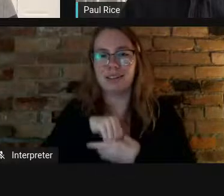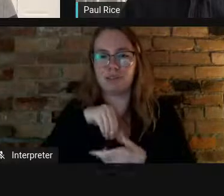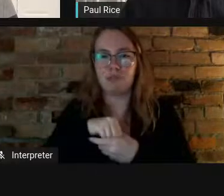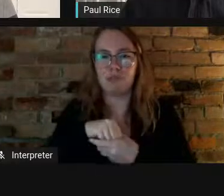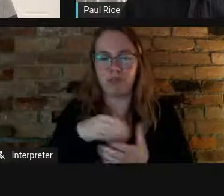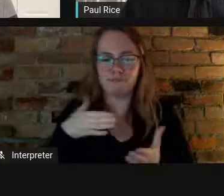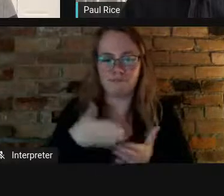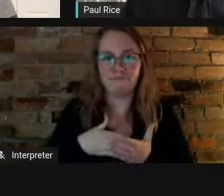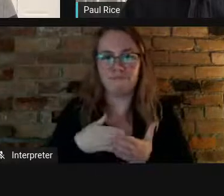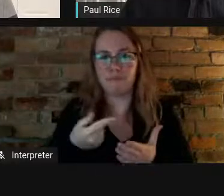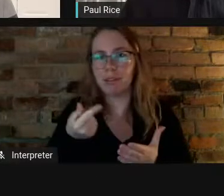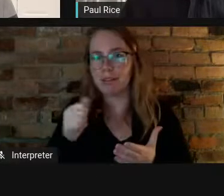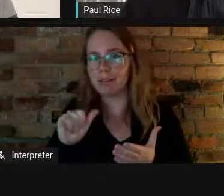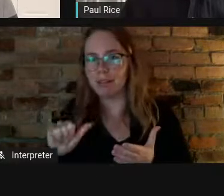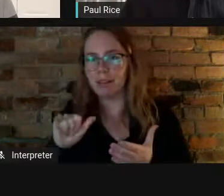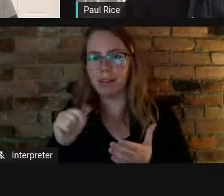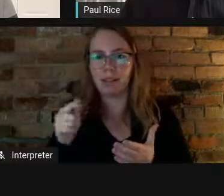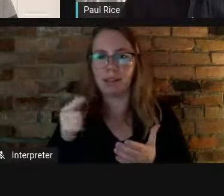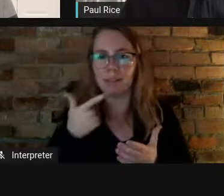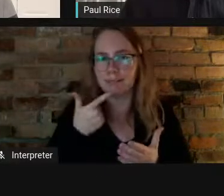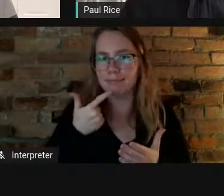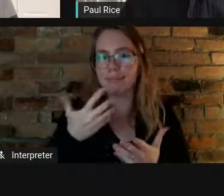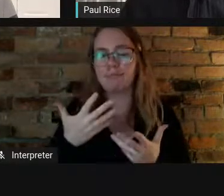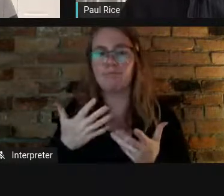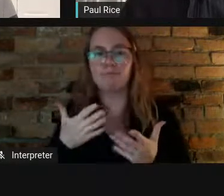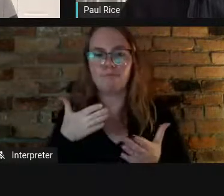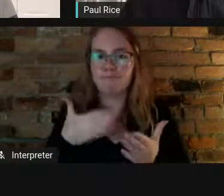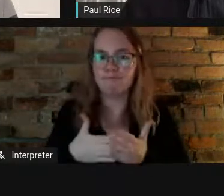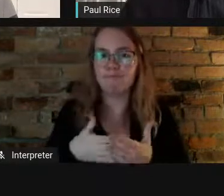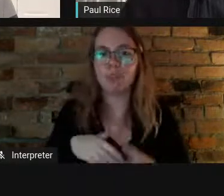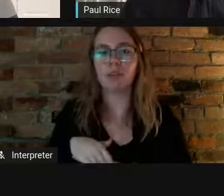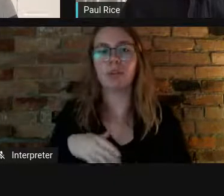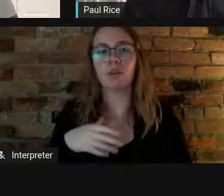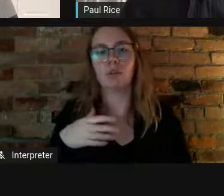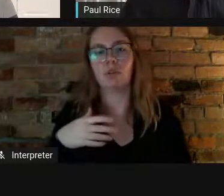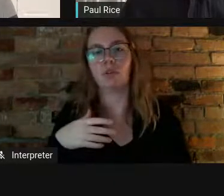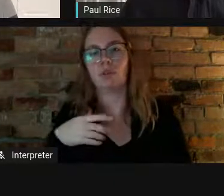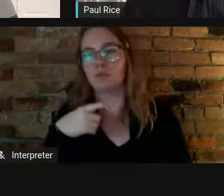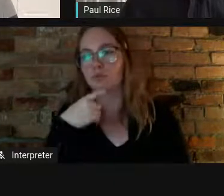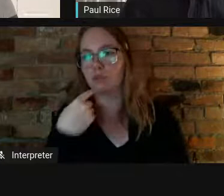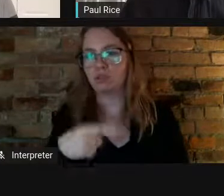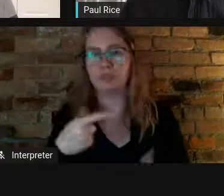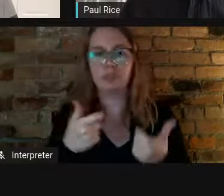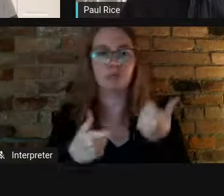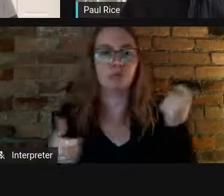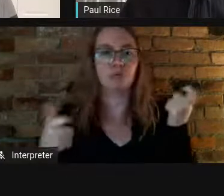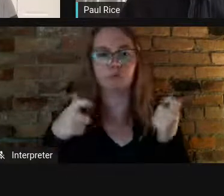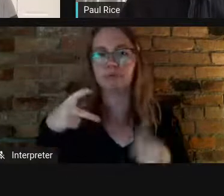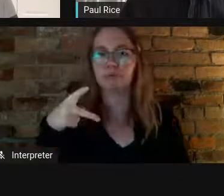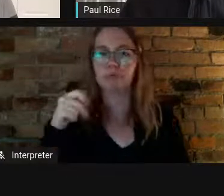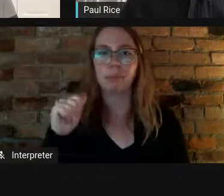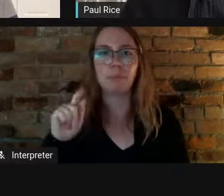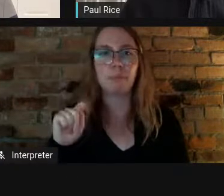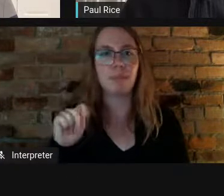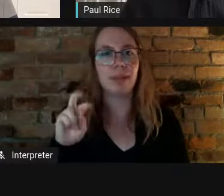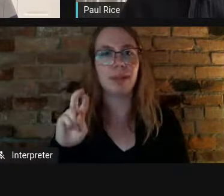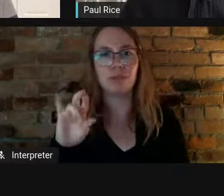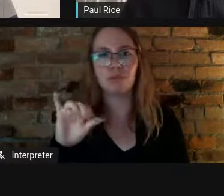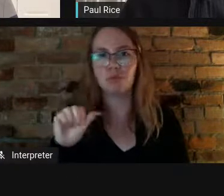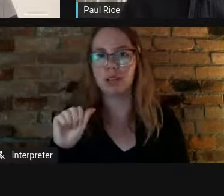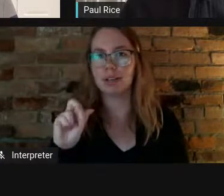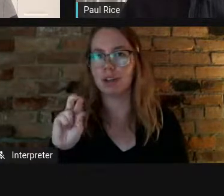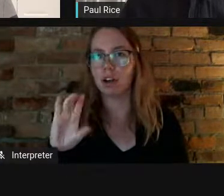patriarchy in the kind of hugest sense of the word. So, you know, one thing with what